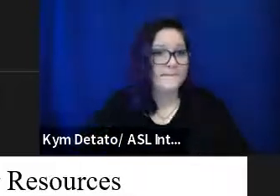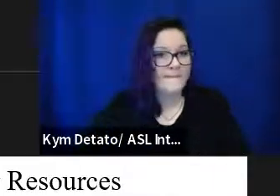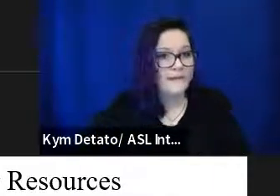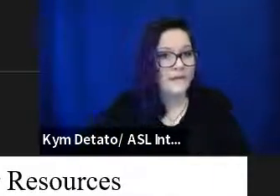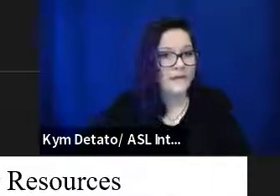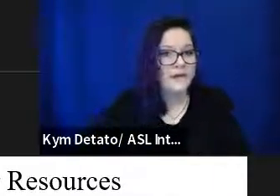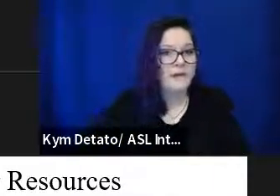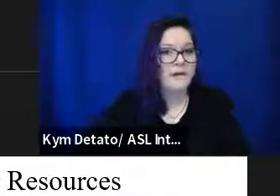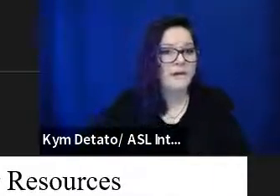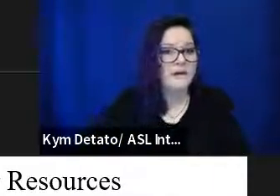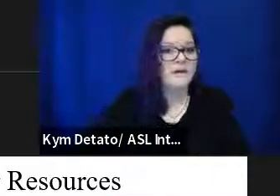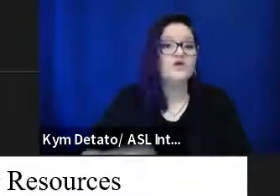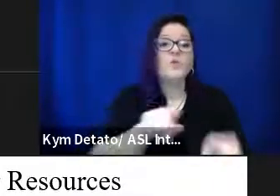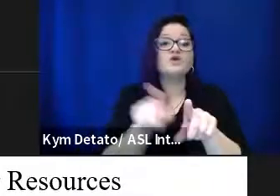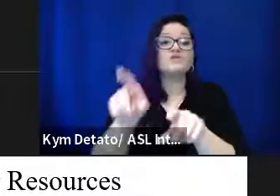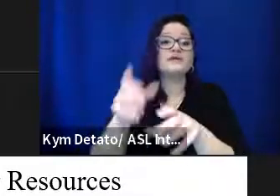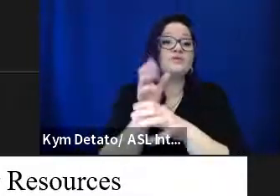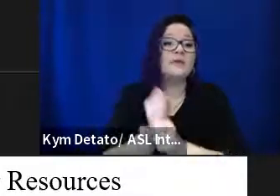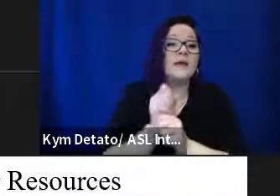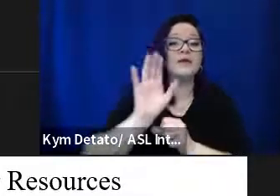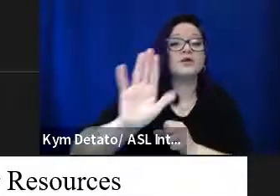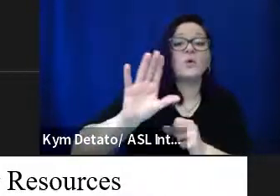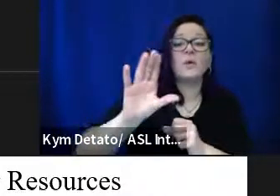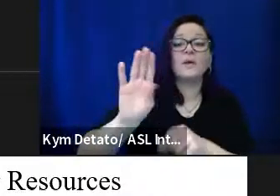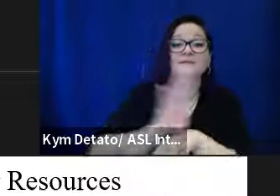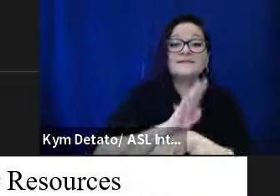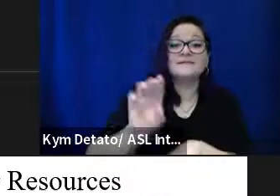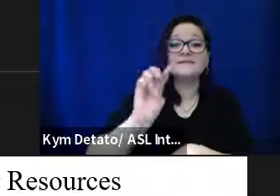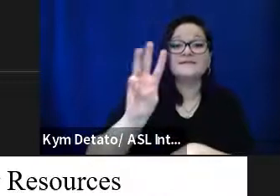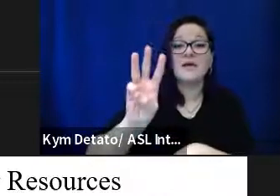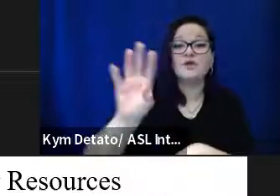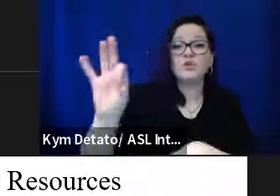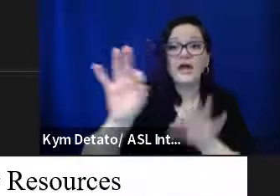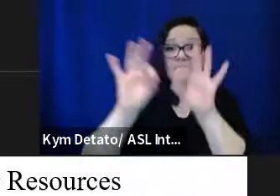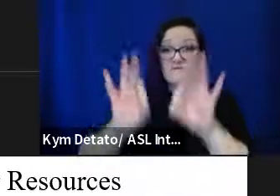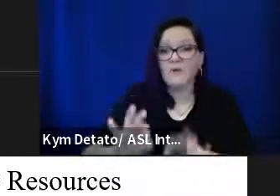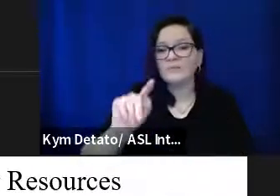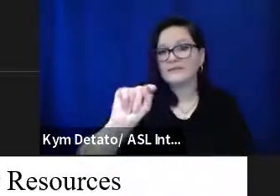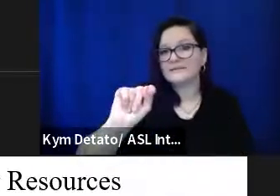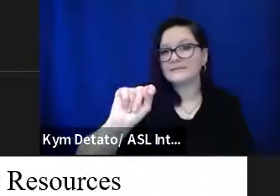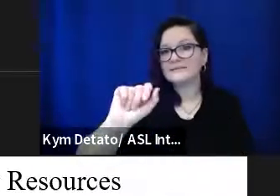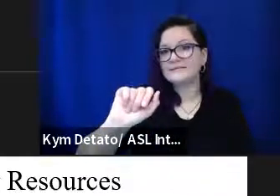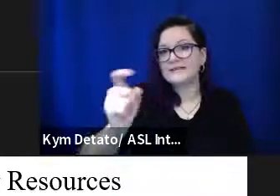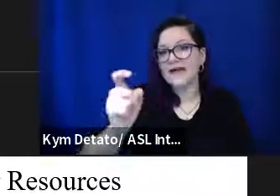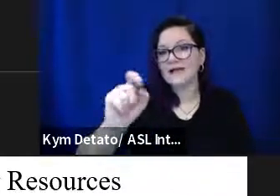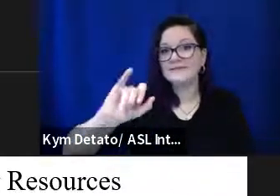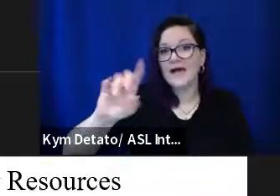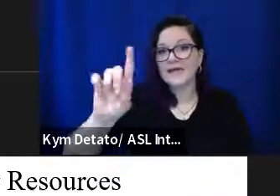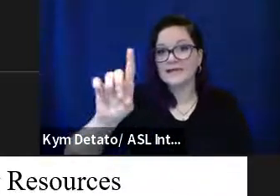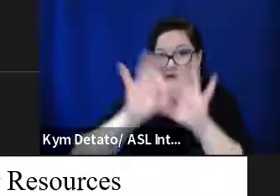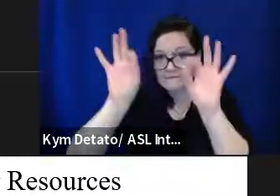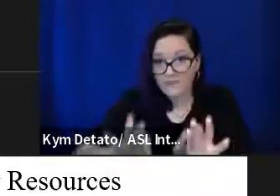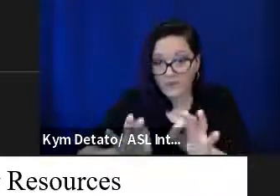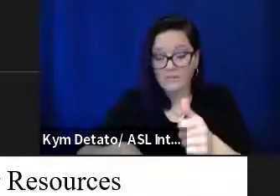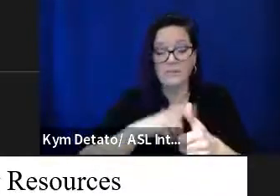You'll need to send or obtain a copy of your company's W-9 form, your tax ID form, and then you'll need to complete